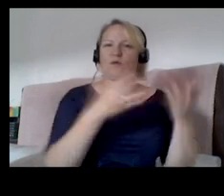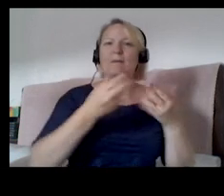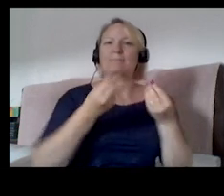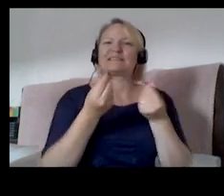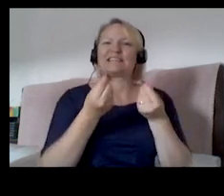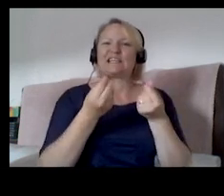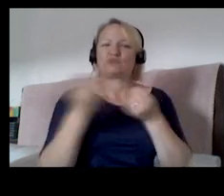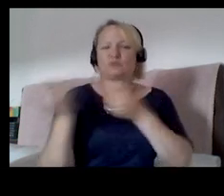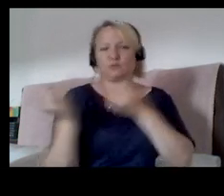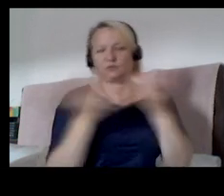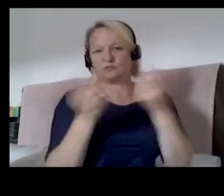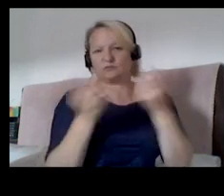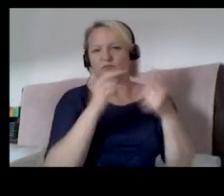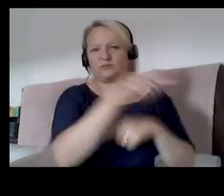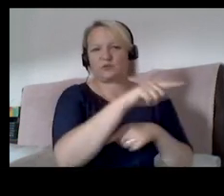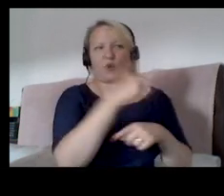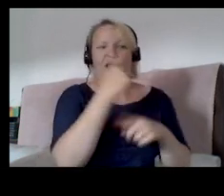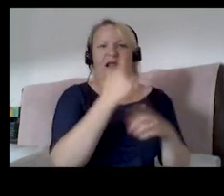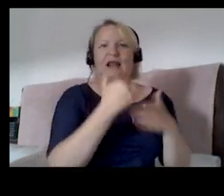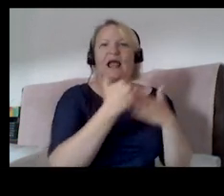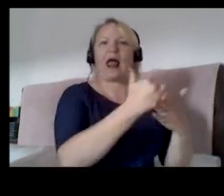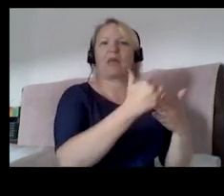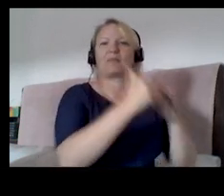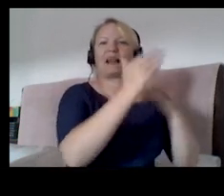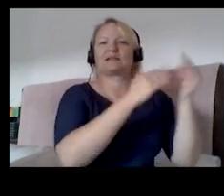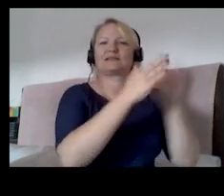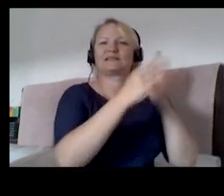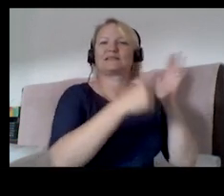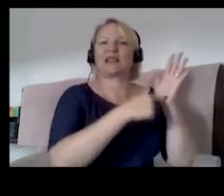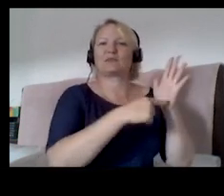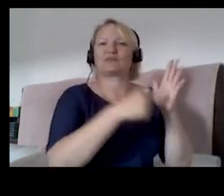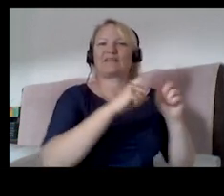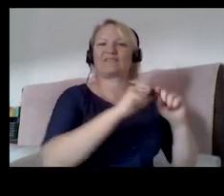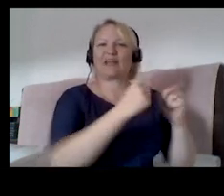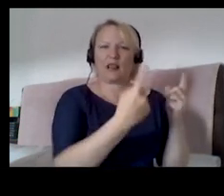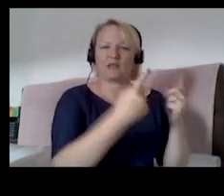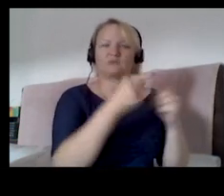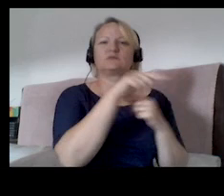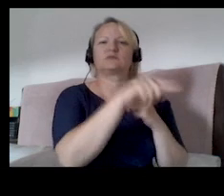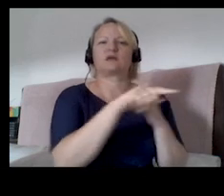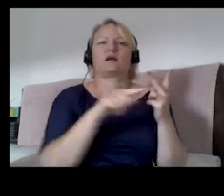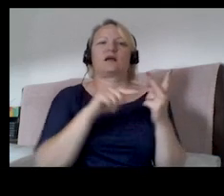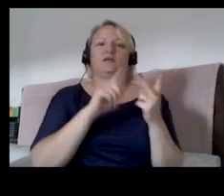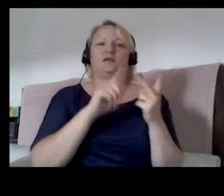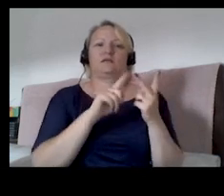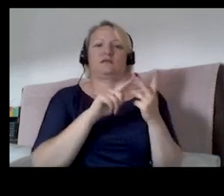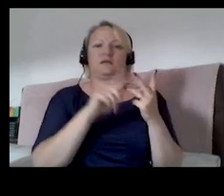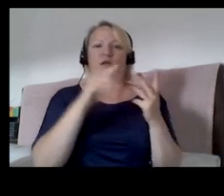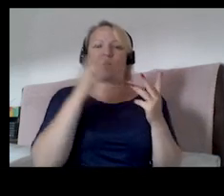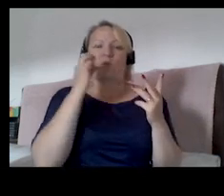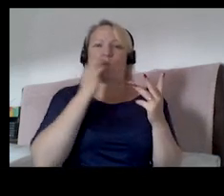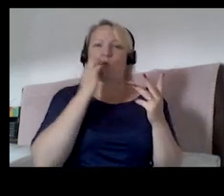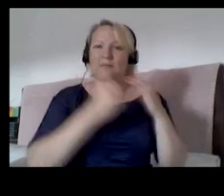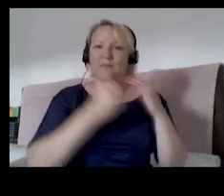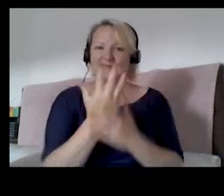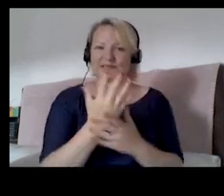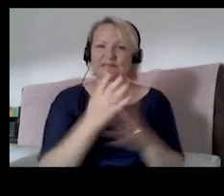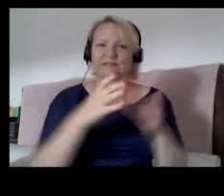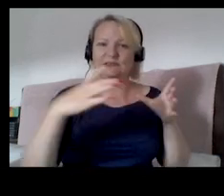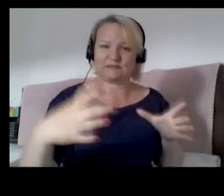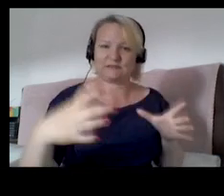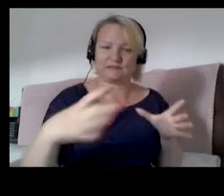for processing excavated materials, much of which will be used to create Tilbury Fields, a water treatment